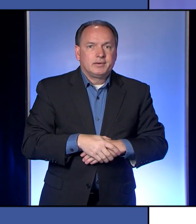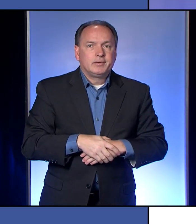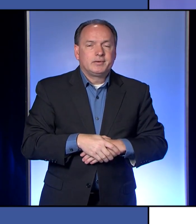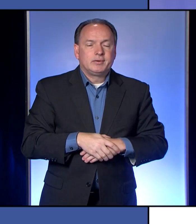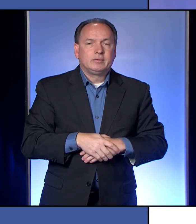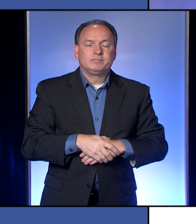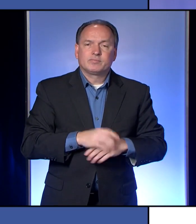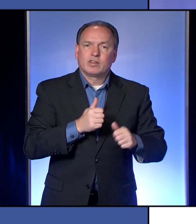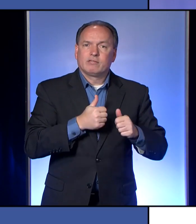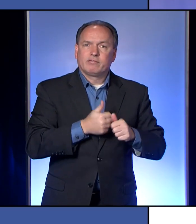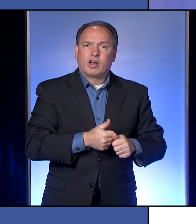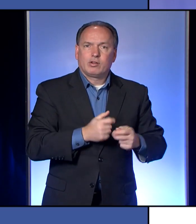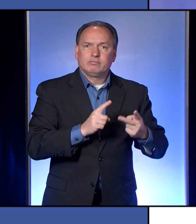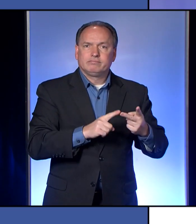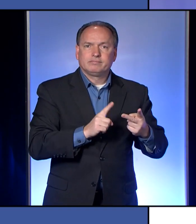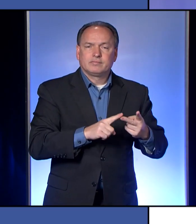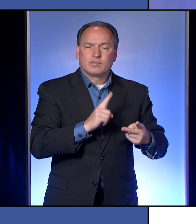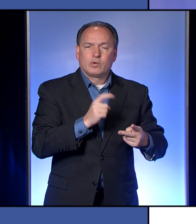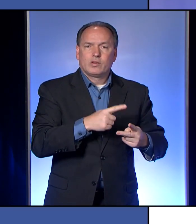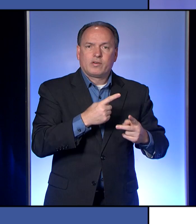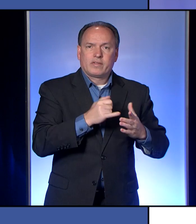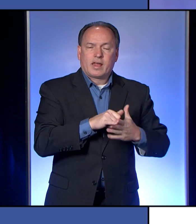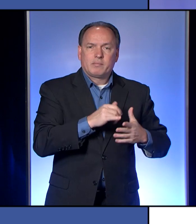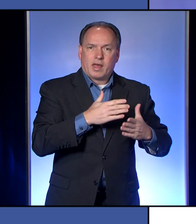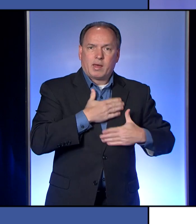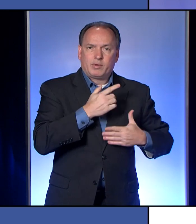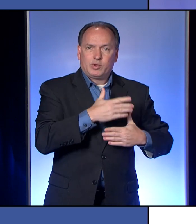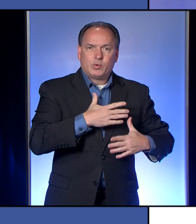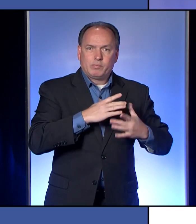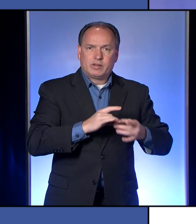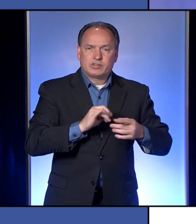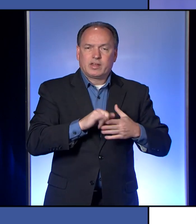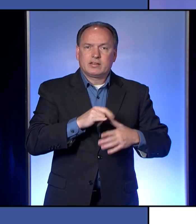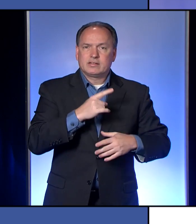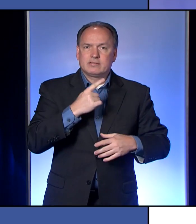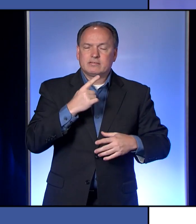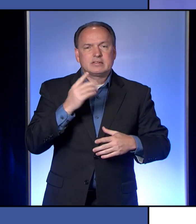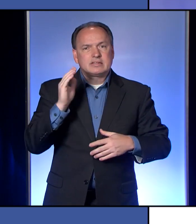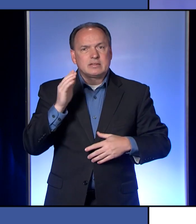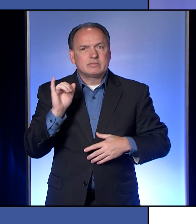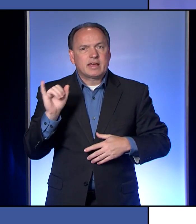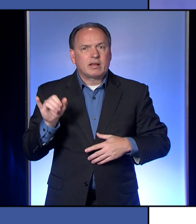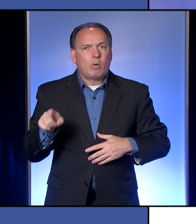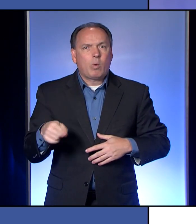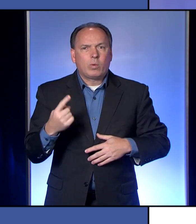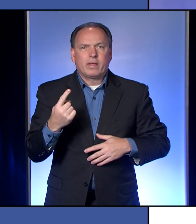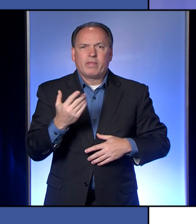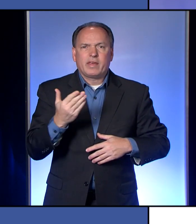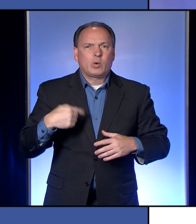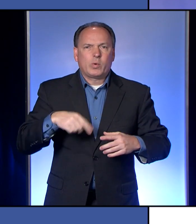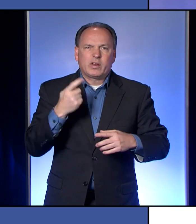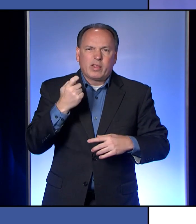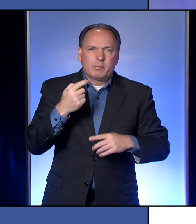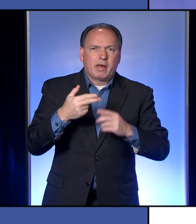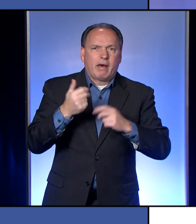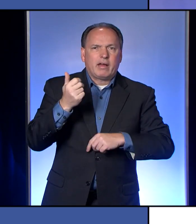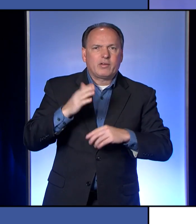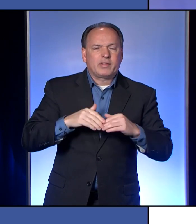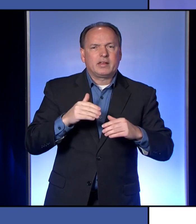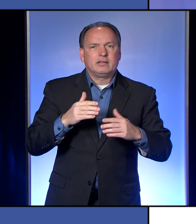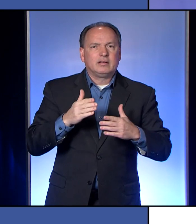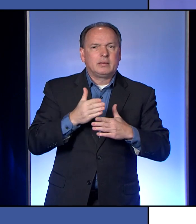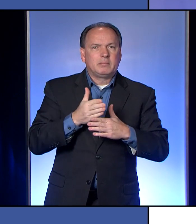To follow up with that, I'm glad you mentioned that. It seems like the only thing that we're even a little bit higher than medium